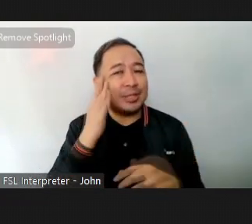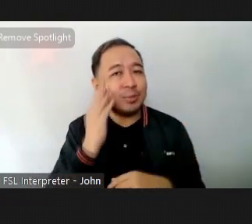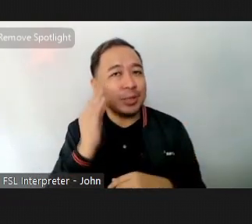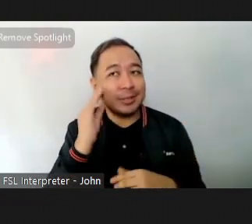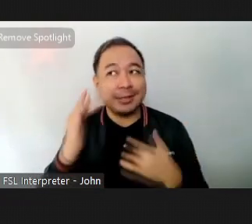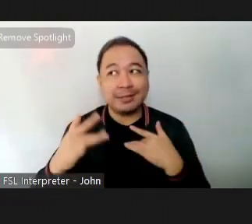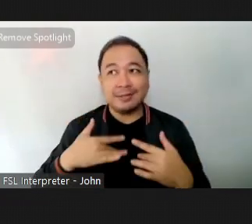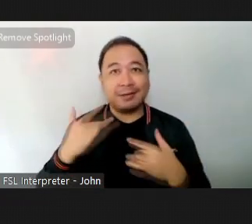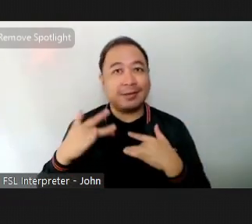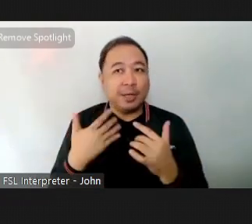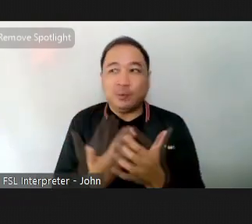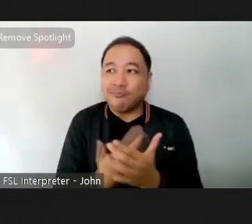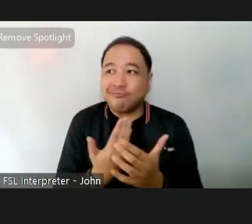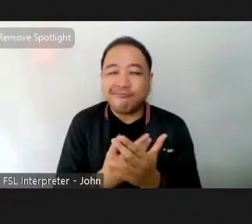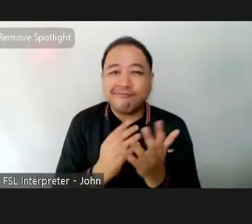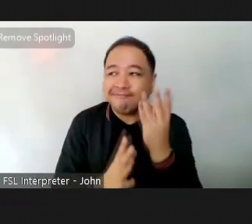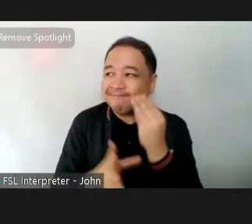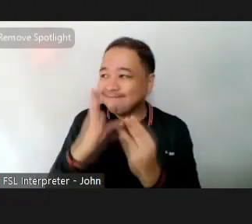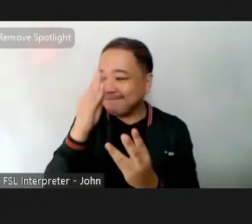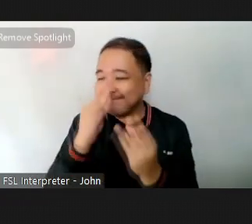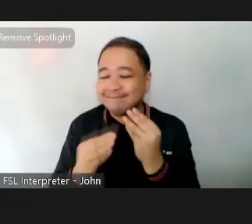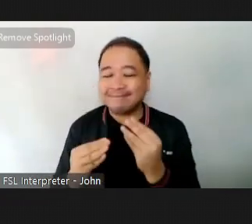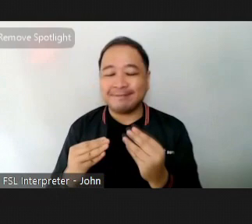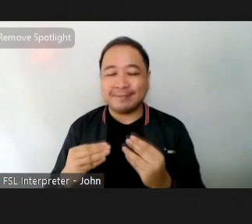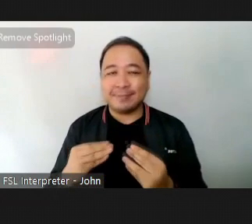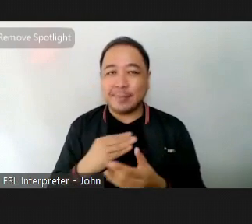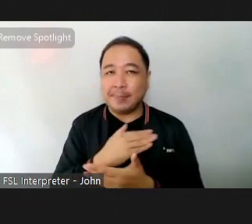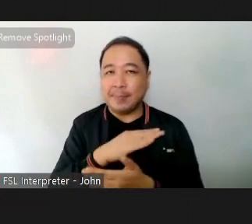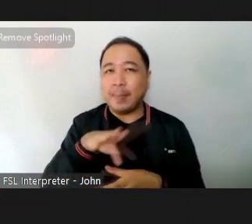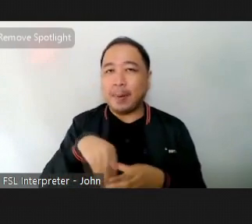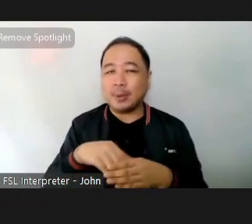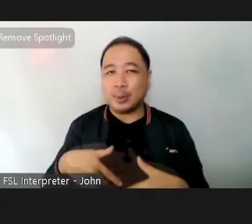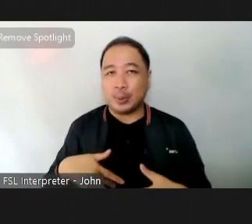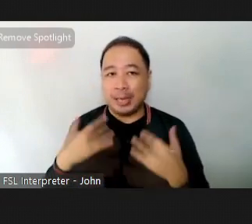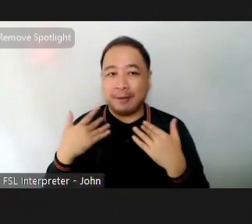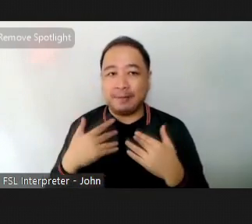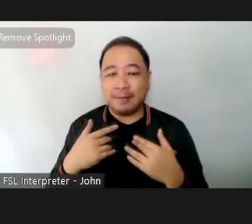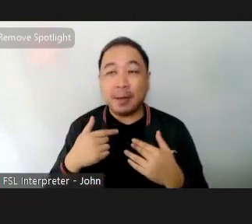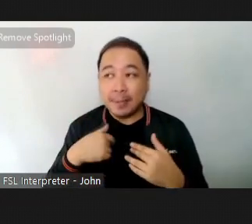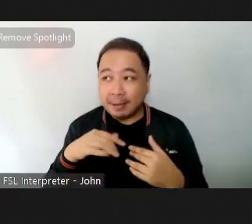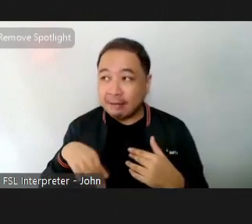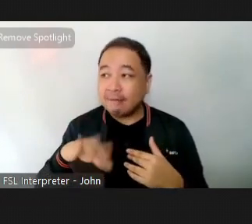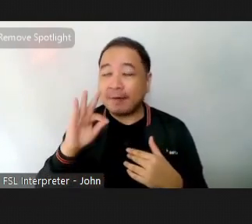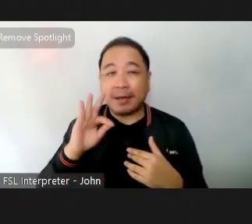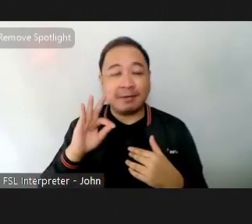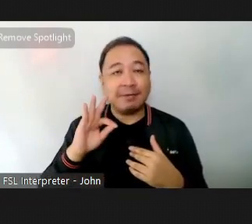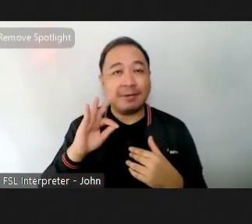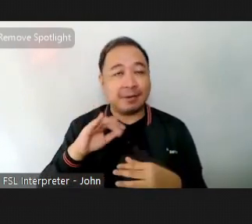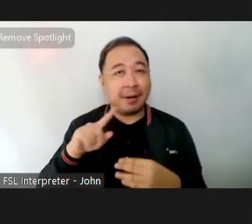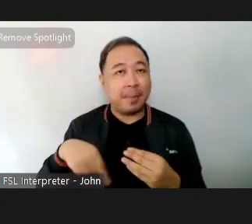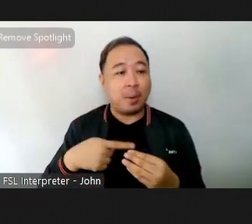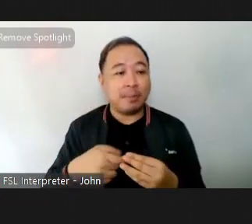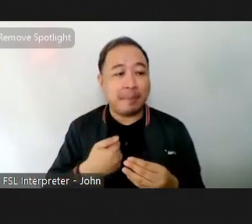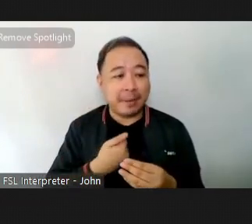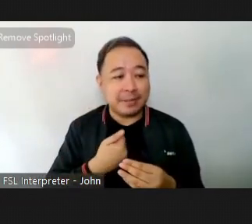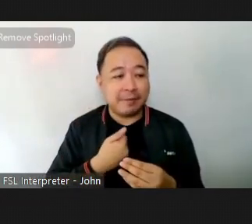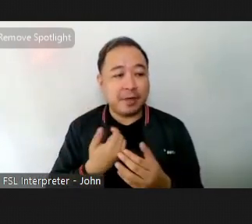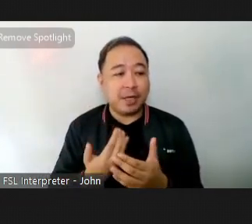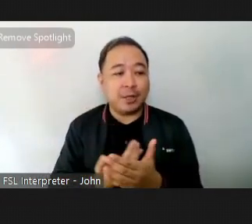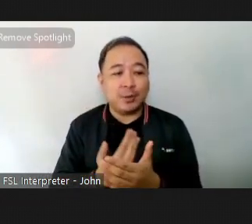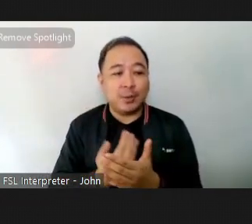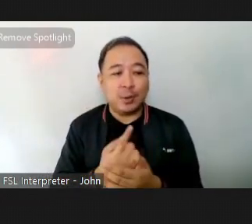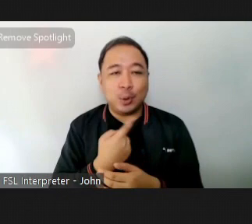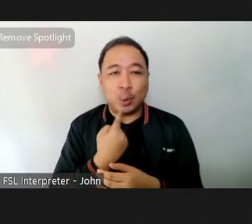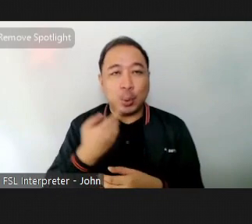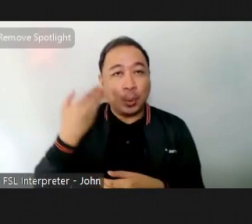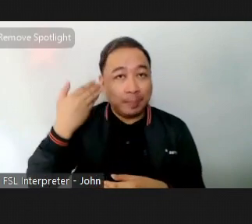exciting or new things part of life. And I did. I did discover things about myself, who I am,